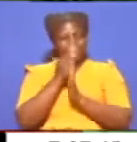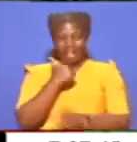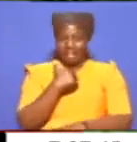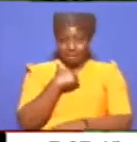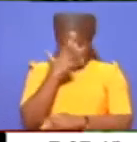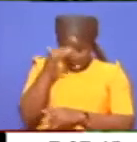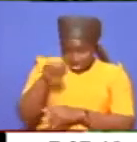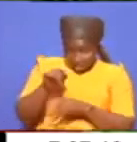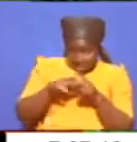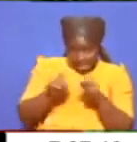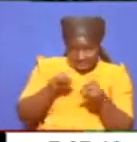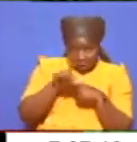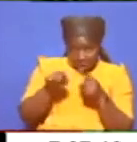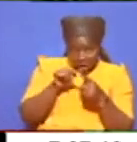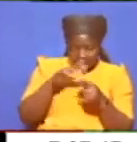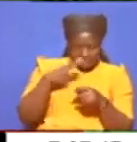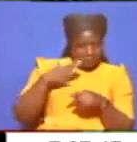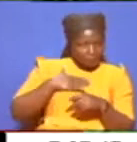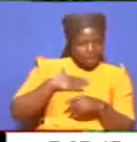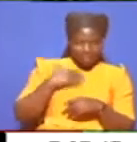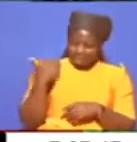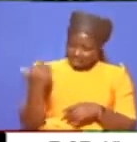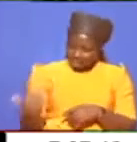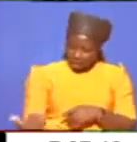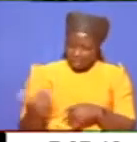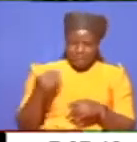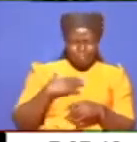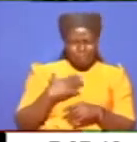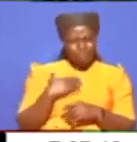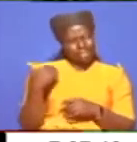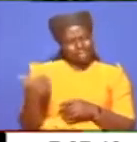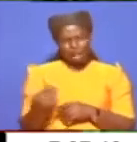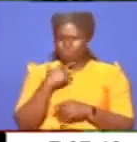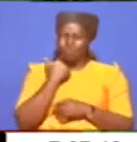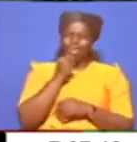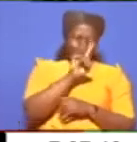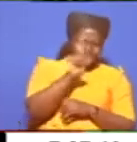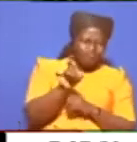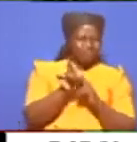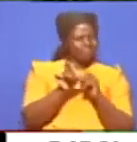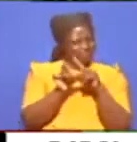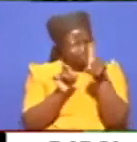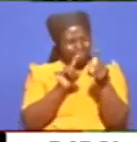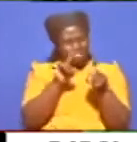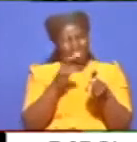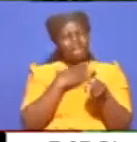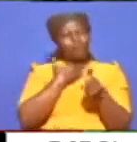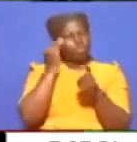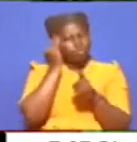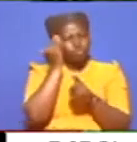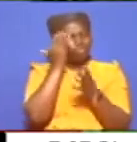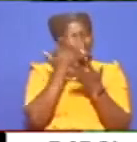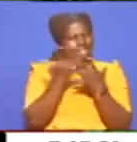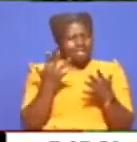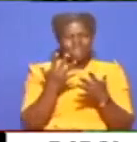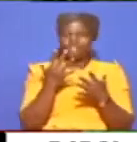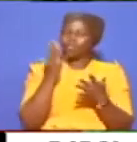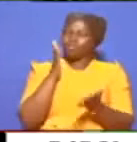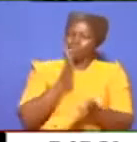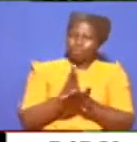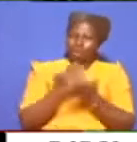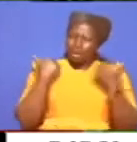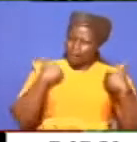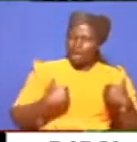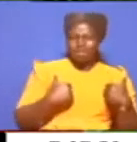child. I was a very curious child. I did not like I might say weird child. I did not like to play